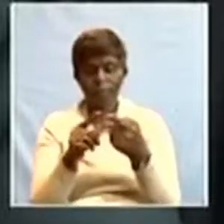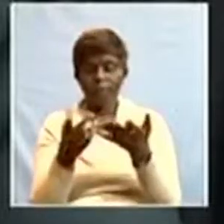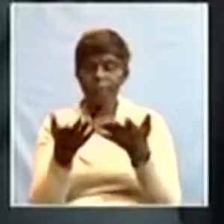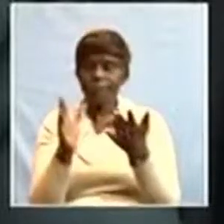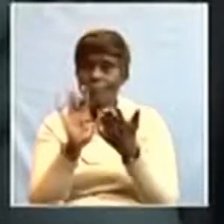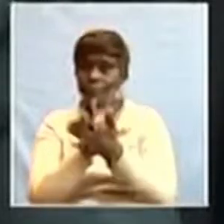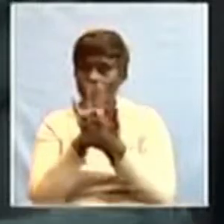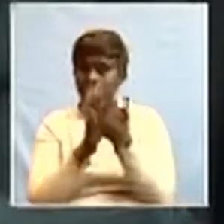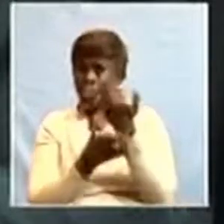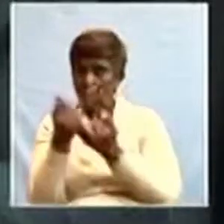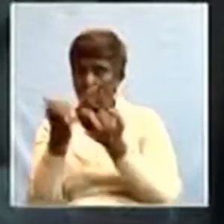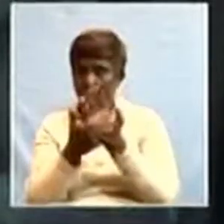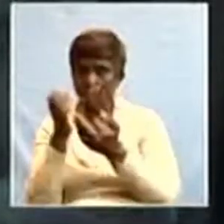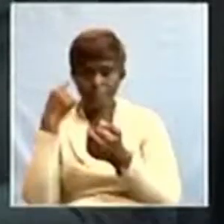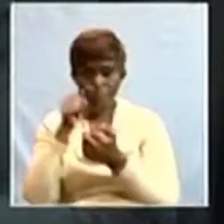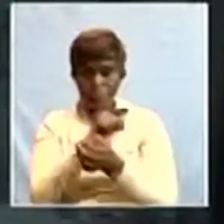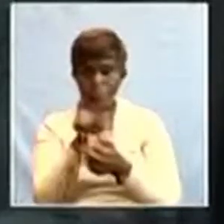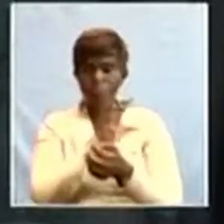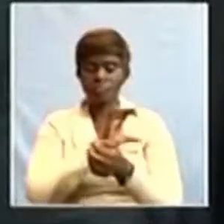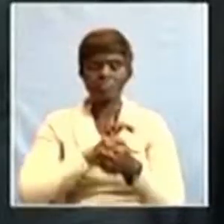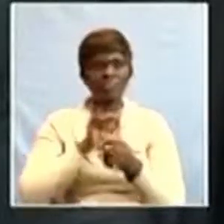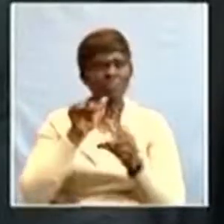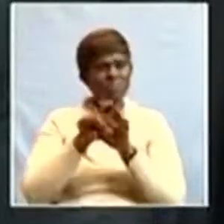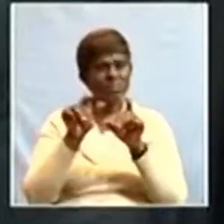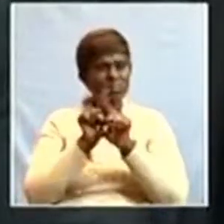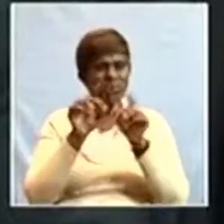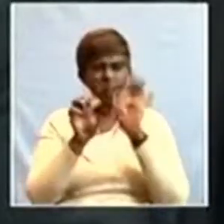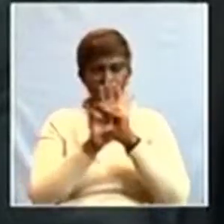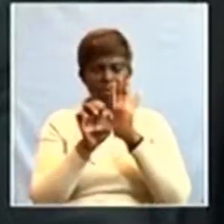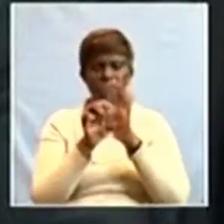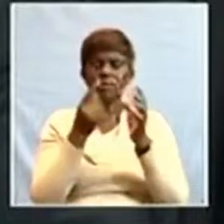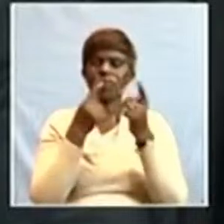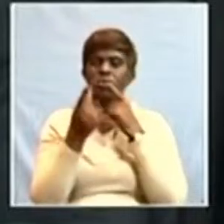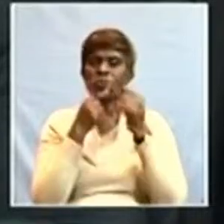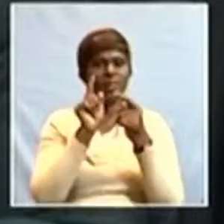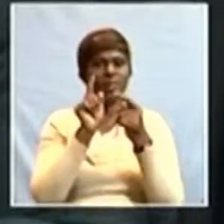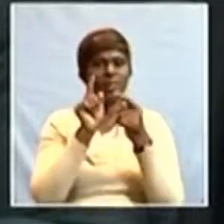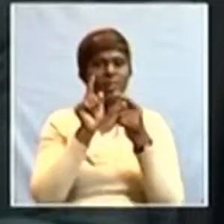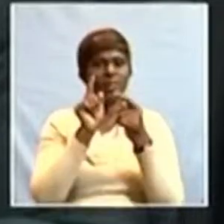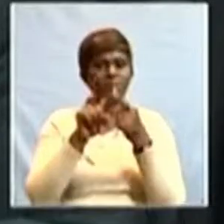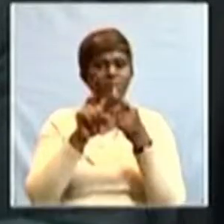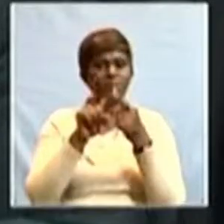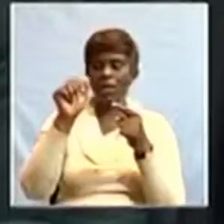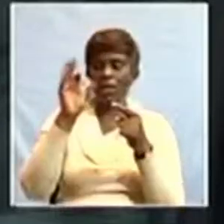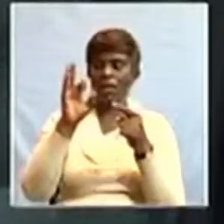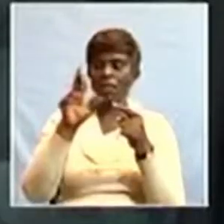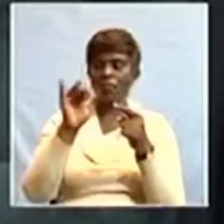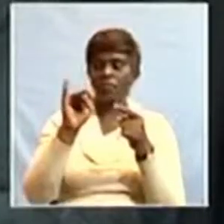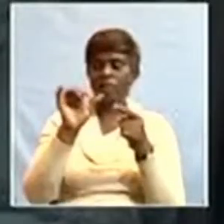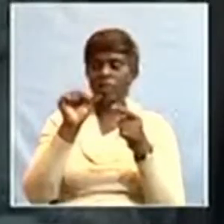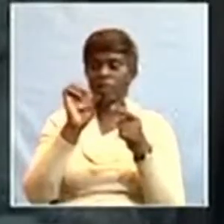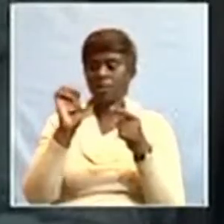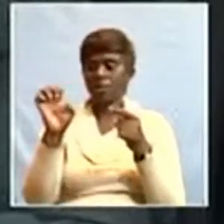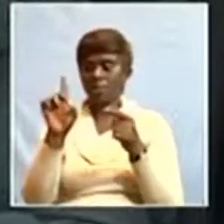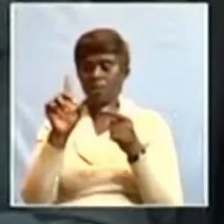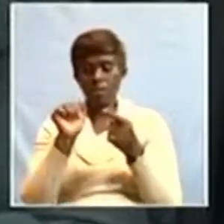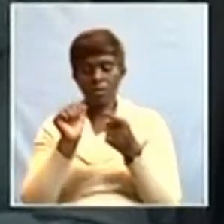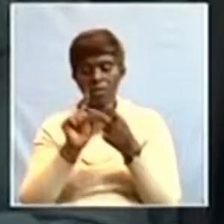the aforementioned suppliers. In this case, we're talking about AfriSeed and the Steward Global Limited